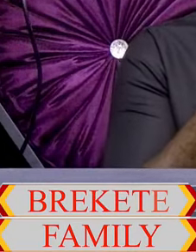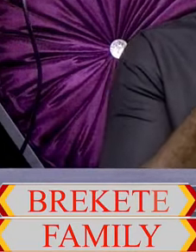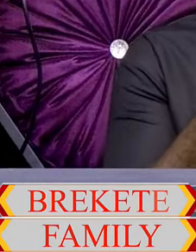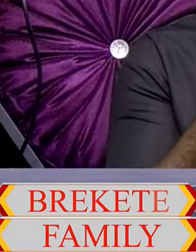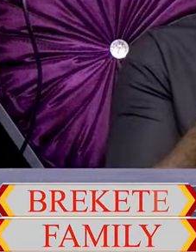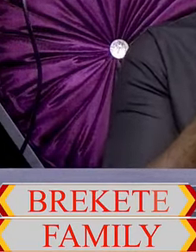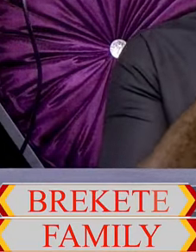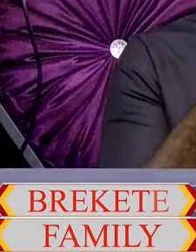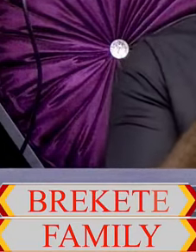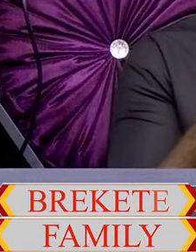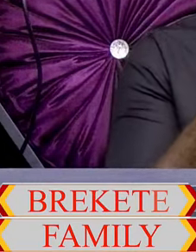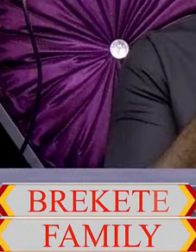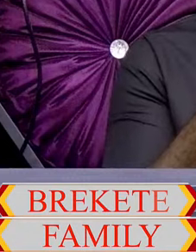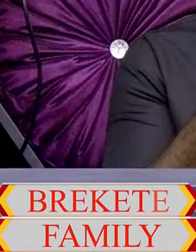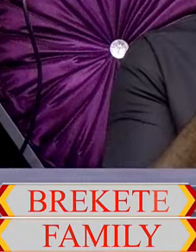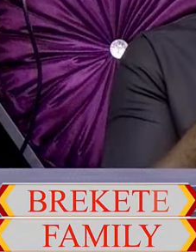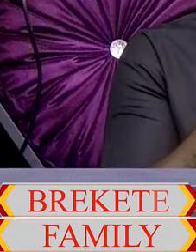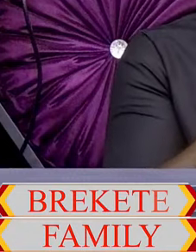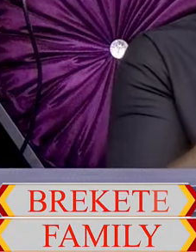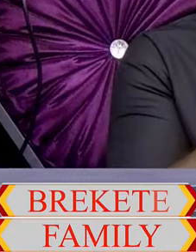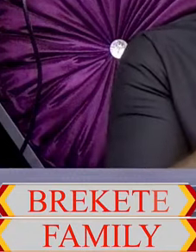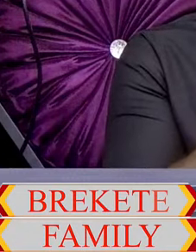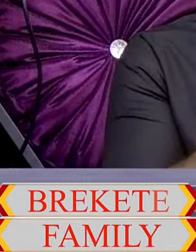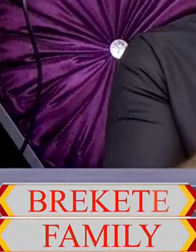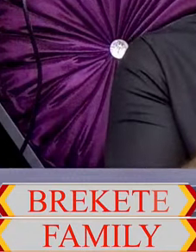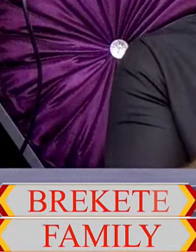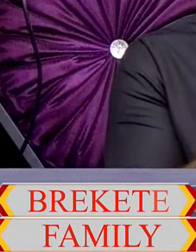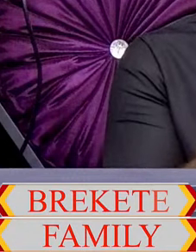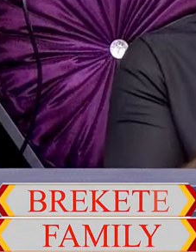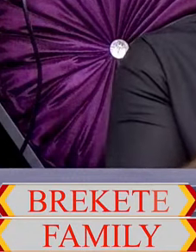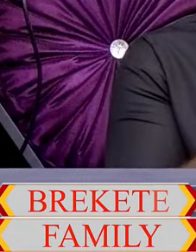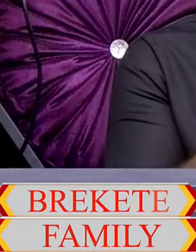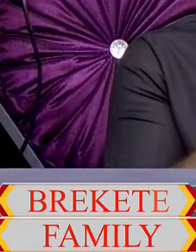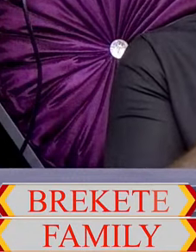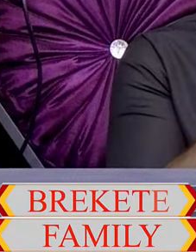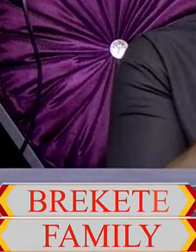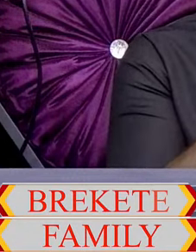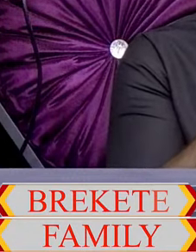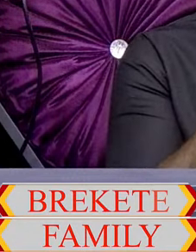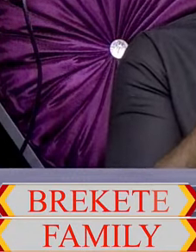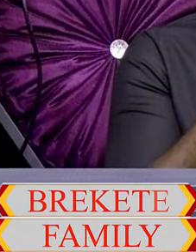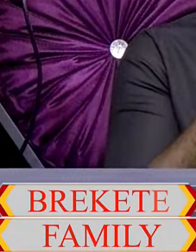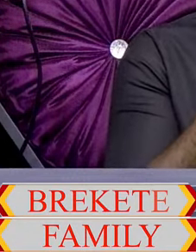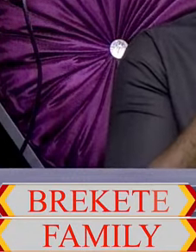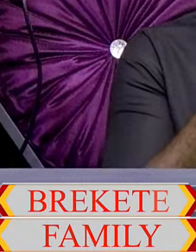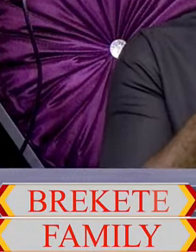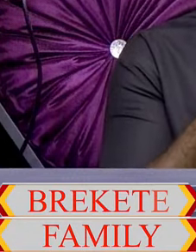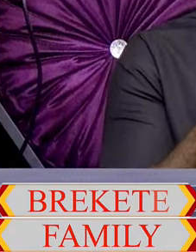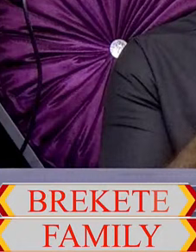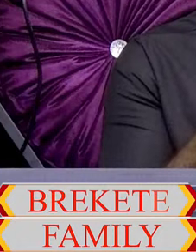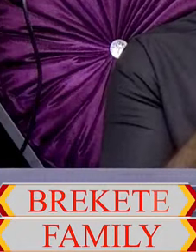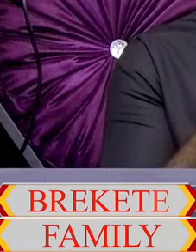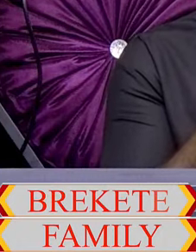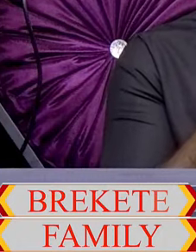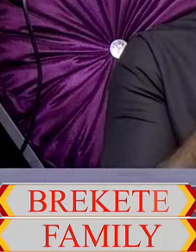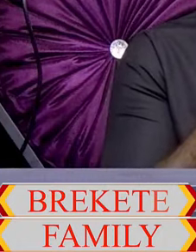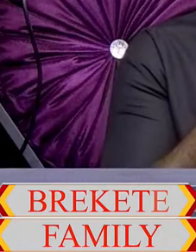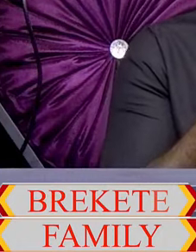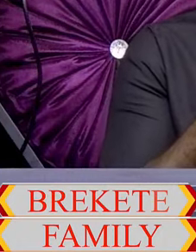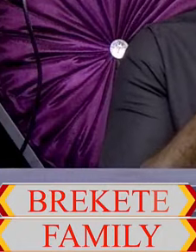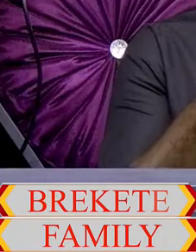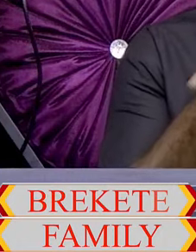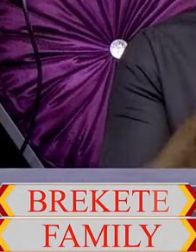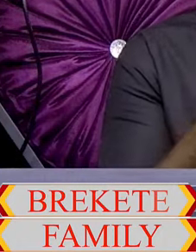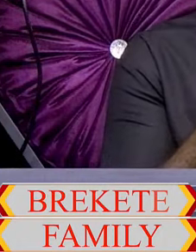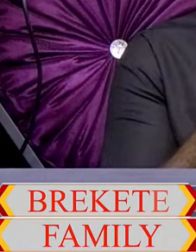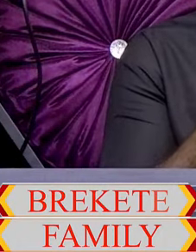things to different people in different contexts. If you tell a student to work hard, it's very different from when you're telling a worker to work hard or telling